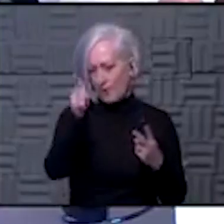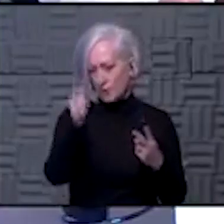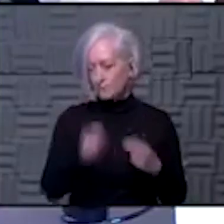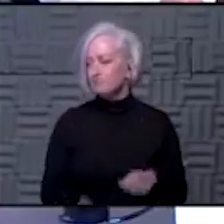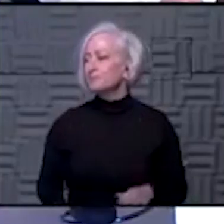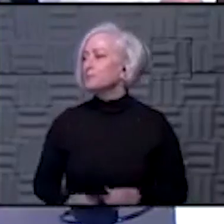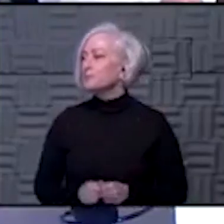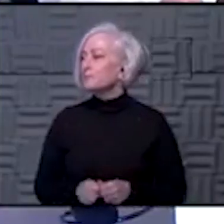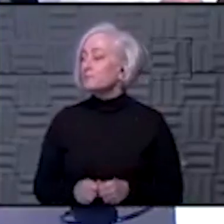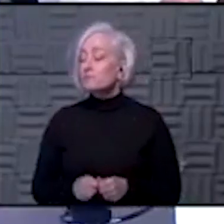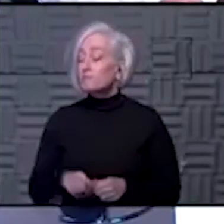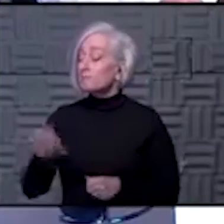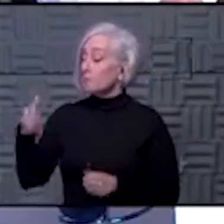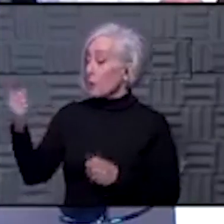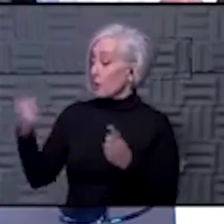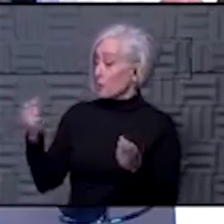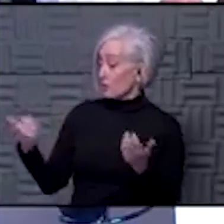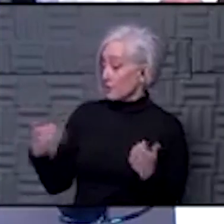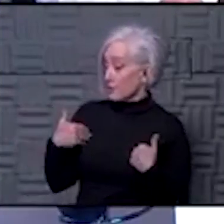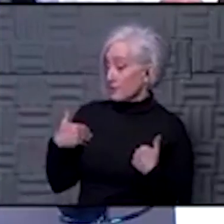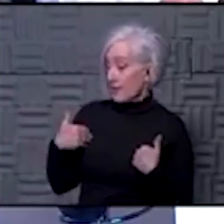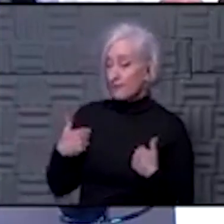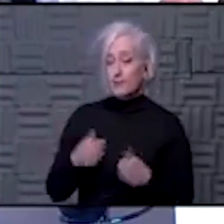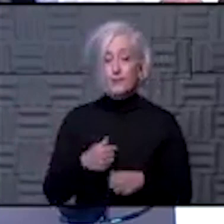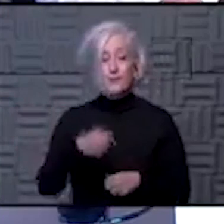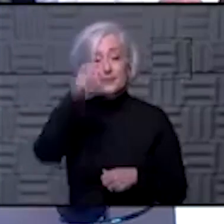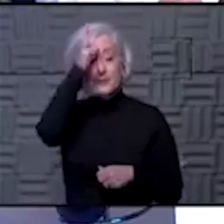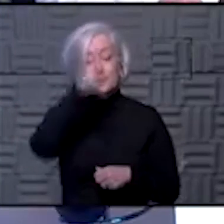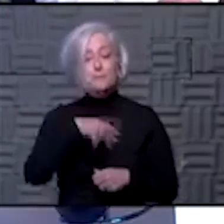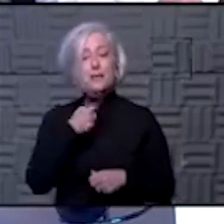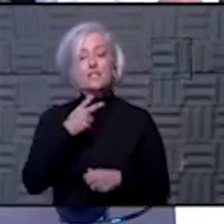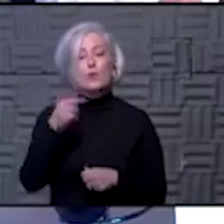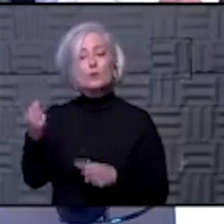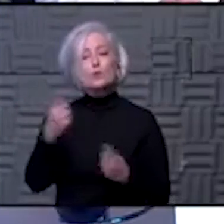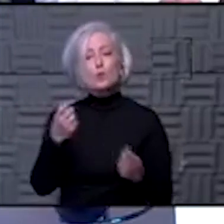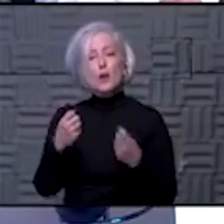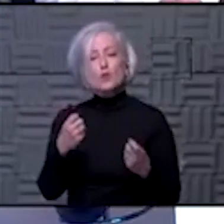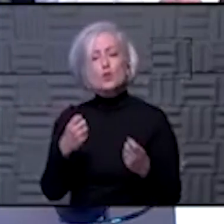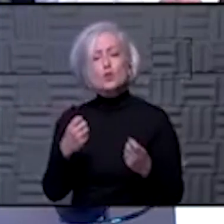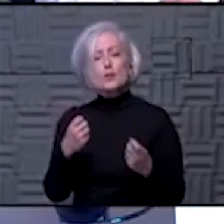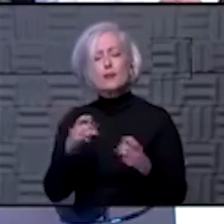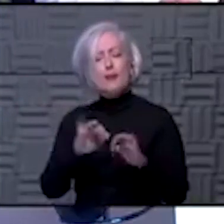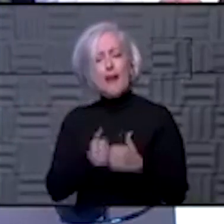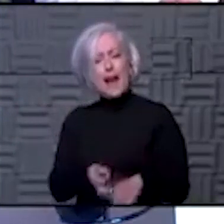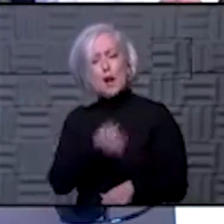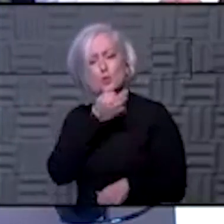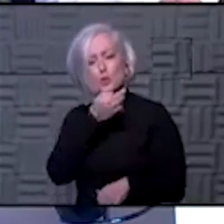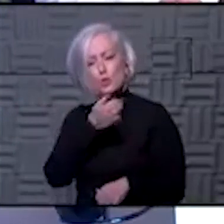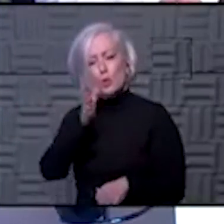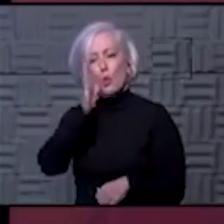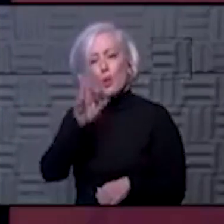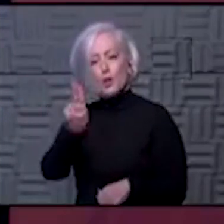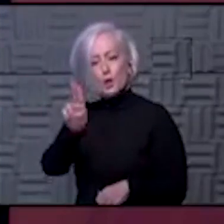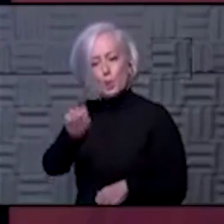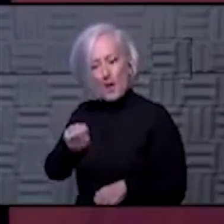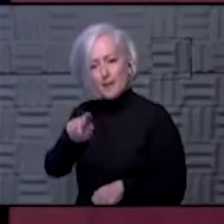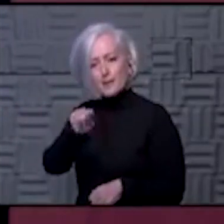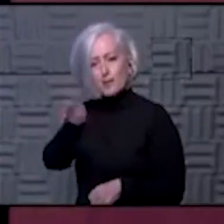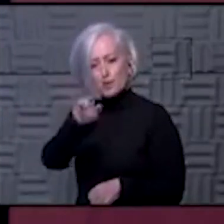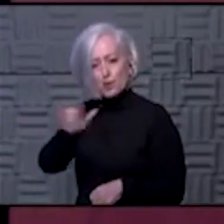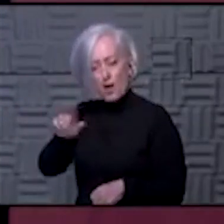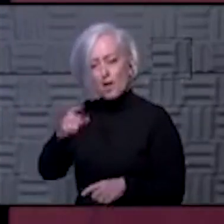Let's see if other questions are out there. The question I had was, how soon is the U.S. trial of